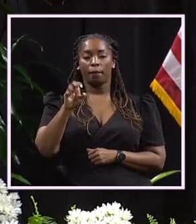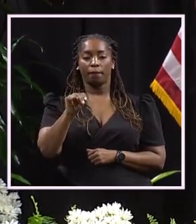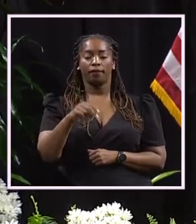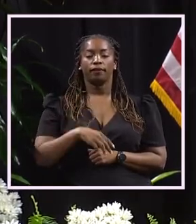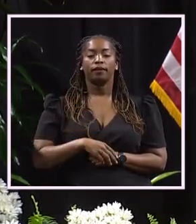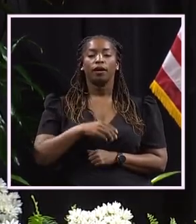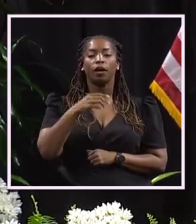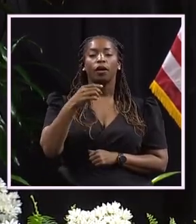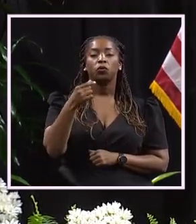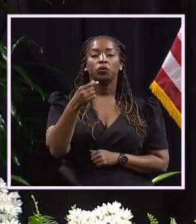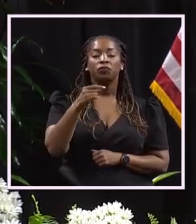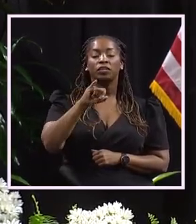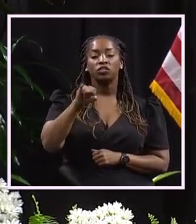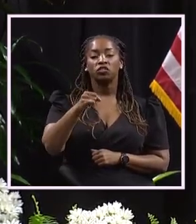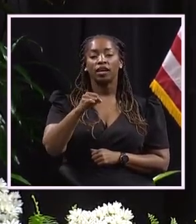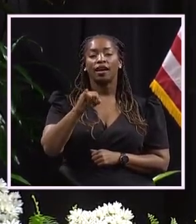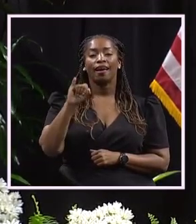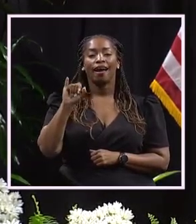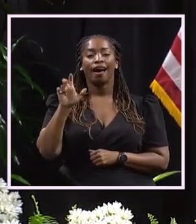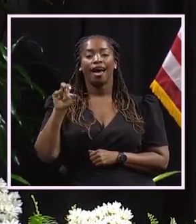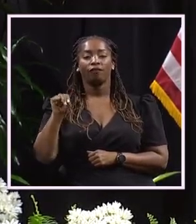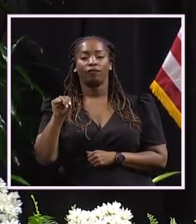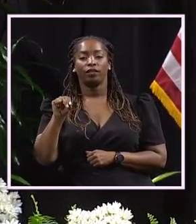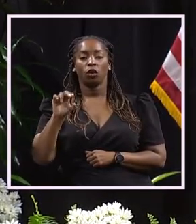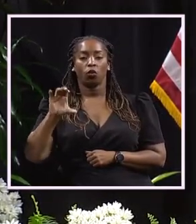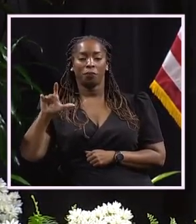Griffin J. Ivins, cum laude.